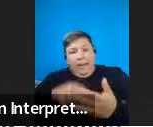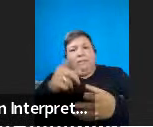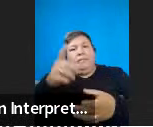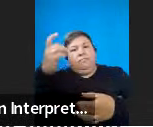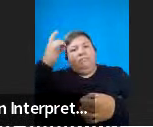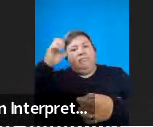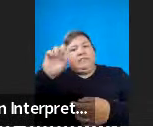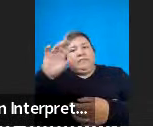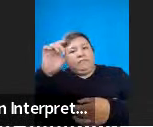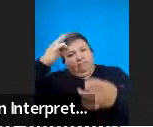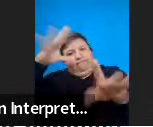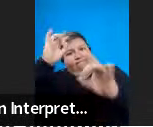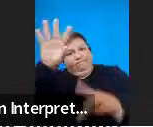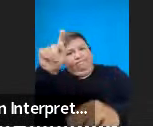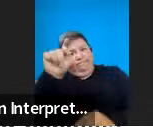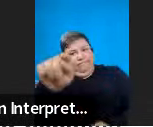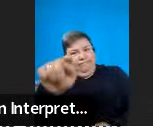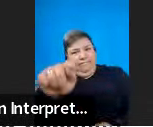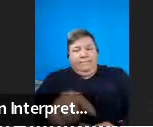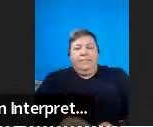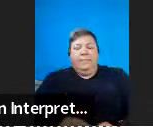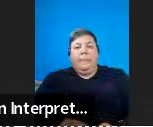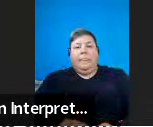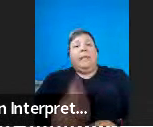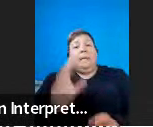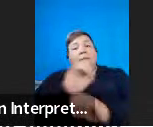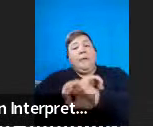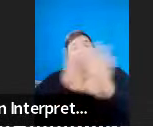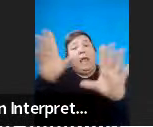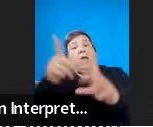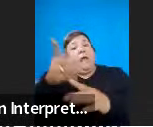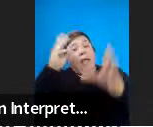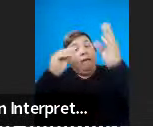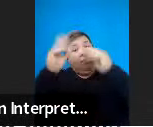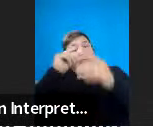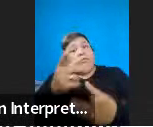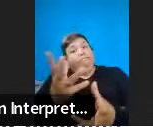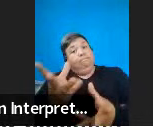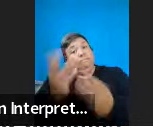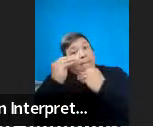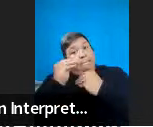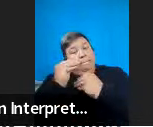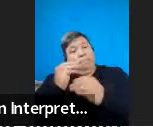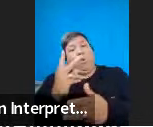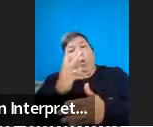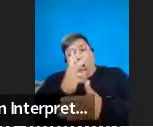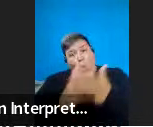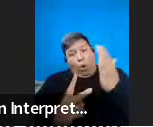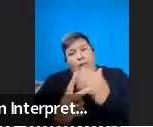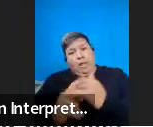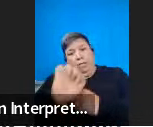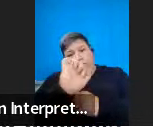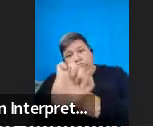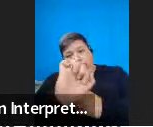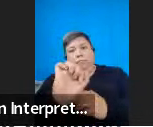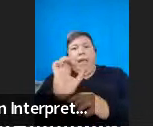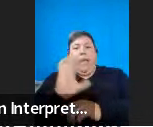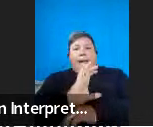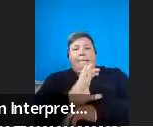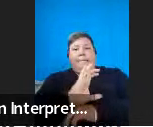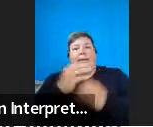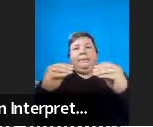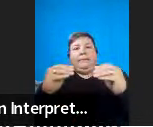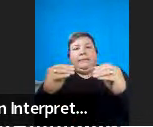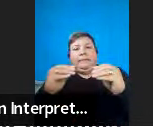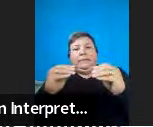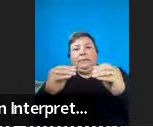see. However, it must be clear that the information that we will provide to you, it is only information pertaining to your company specifically, or